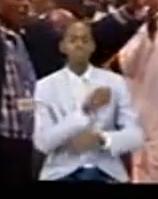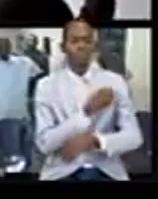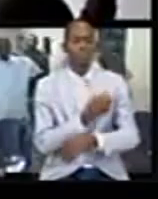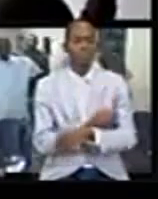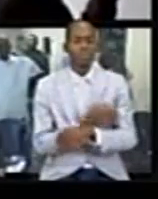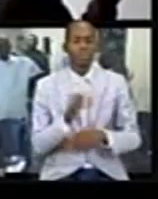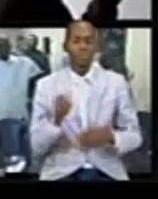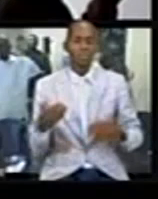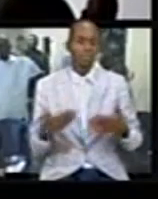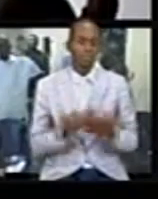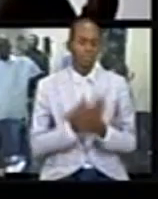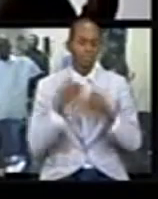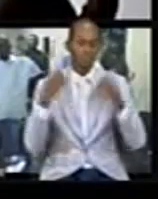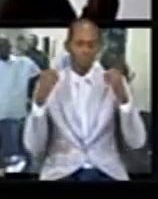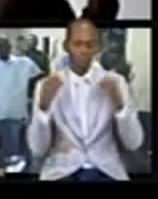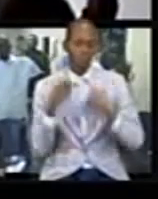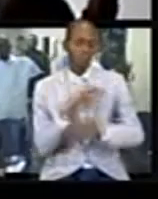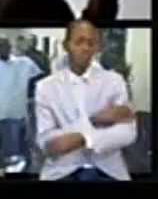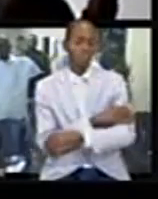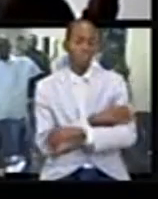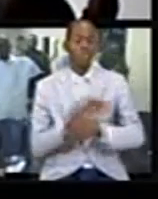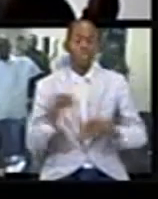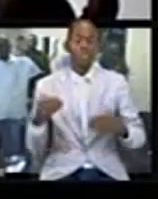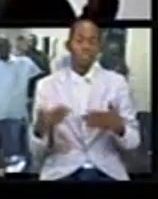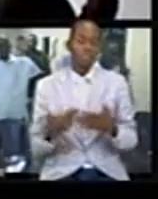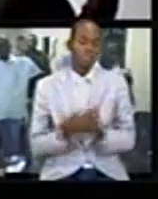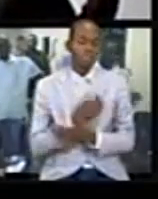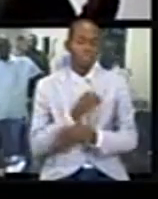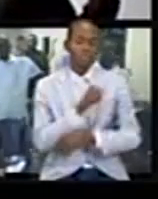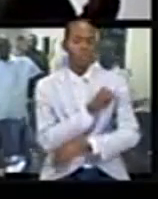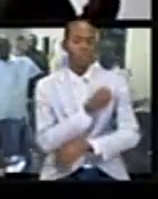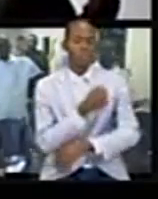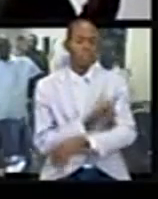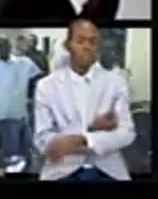a new power, a new authority.